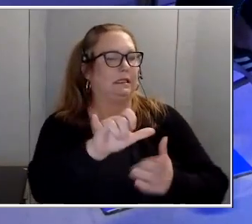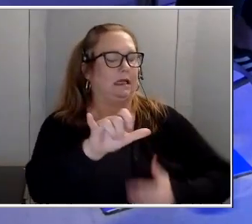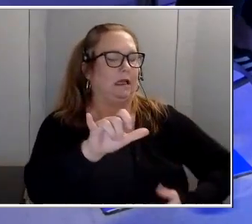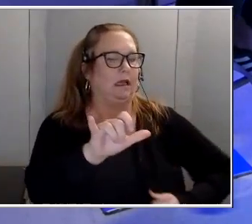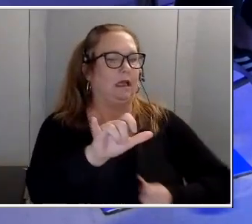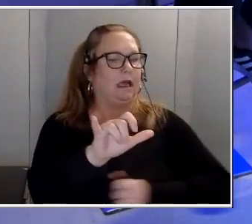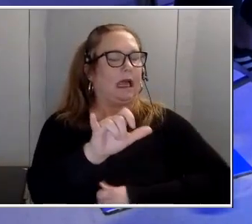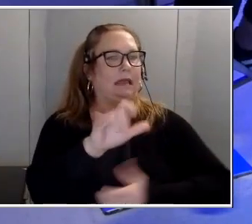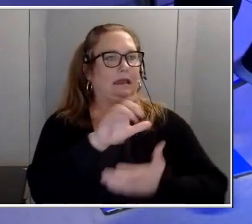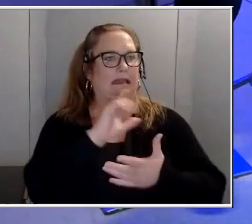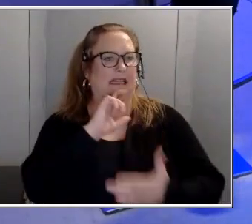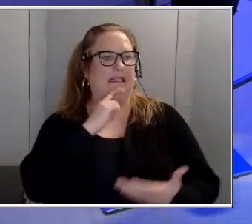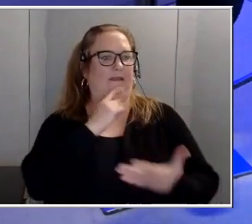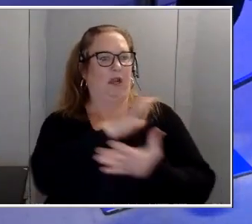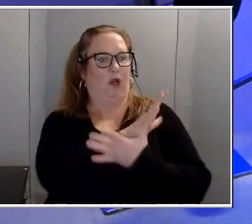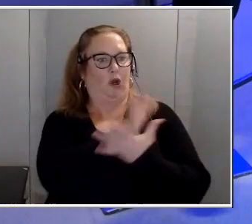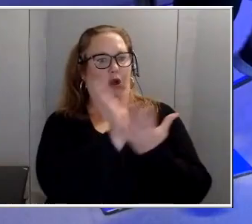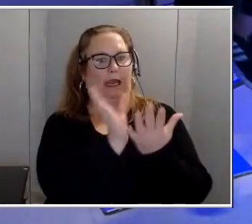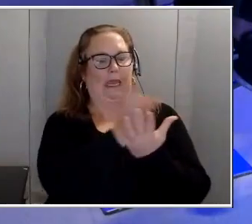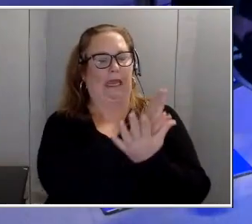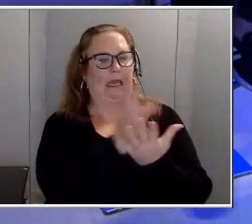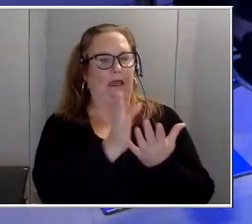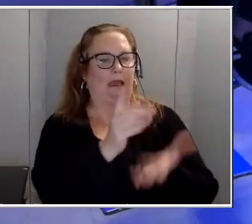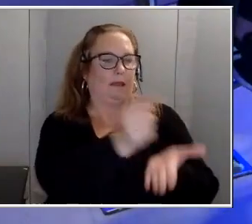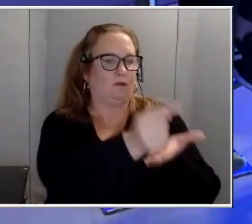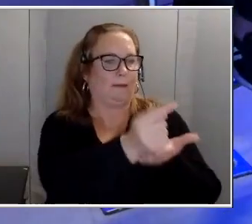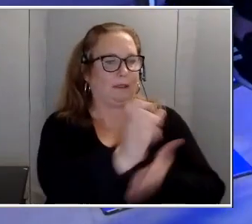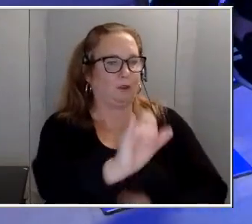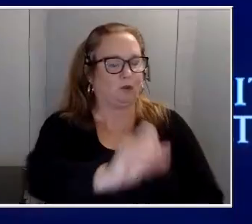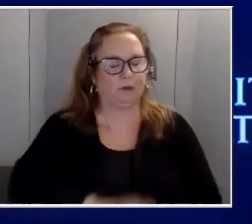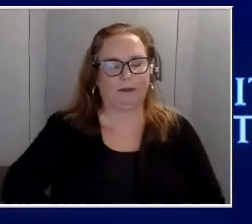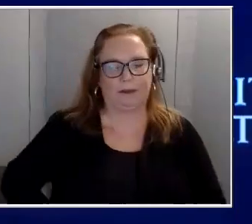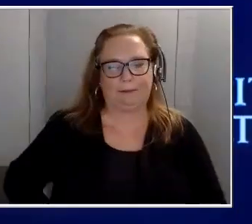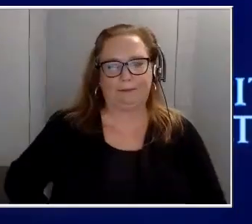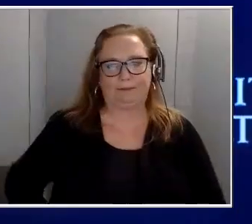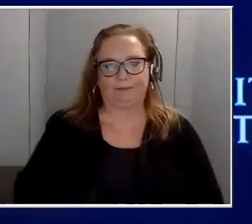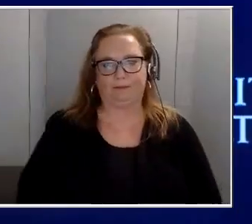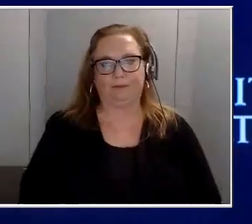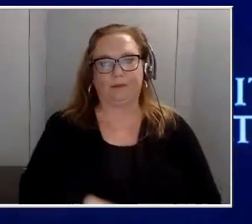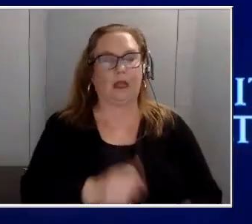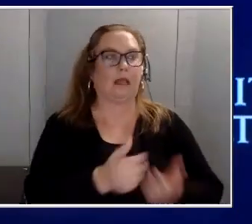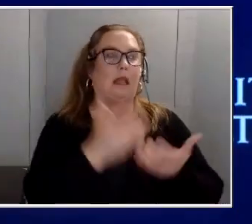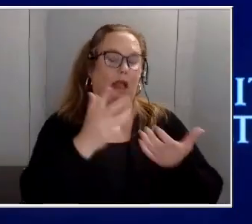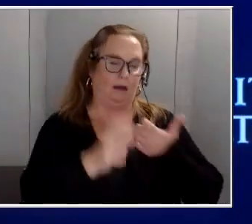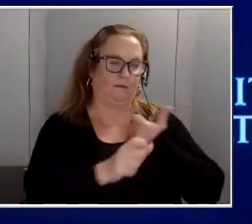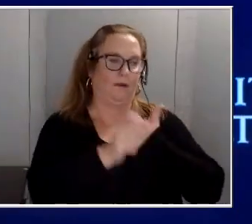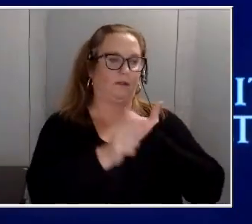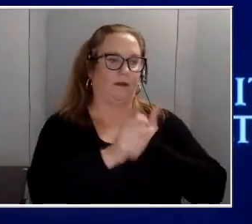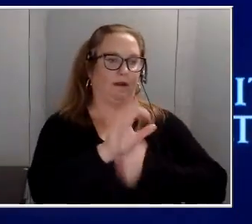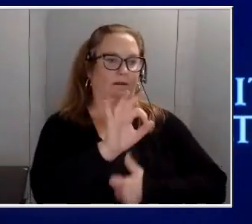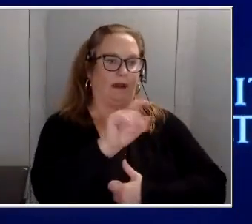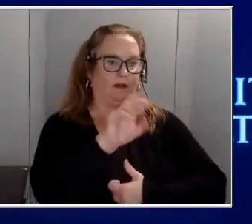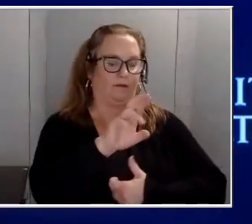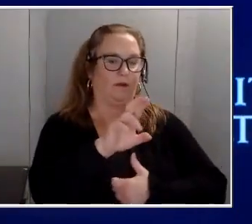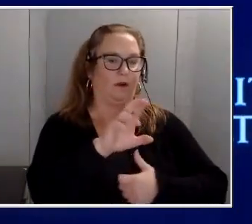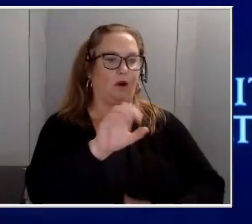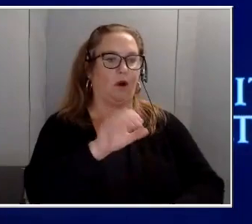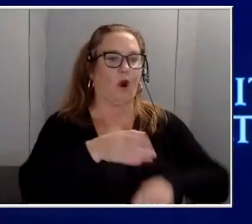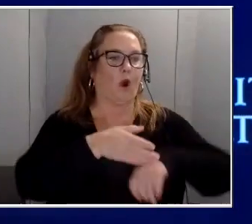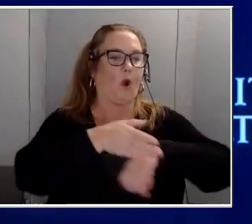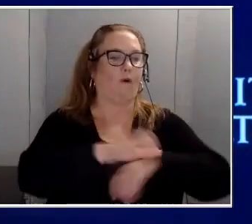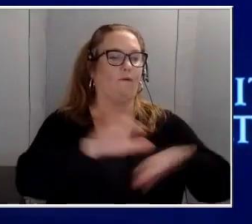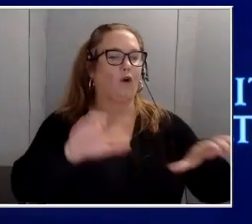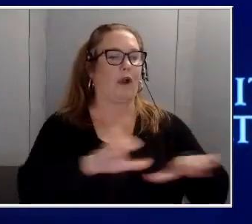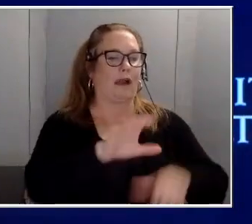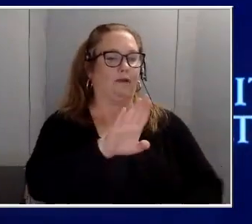of severity? And then we'll talk about the treatments. Yeah, so a lot of risk factors for overactive bladder or urinary incontinence. One